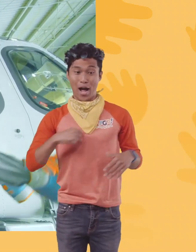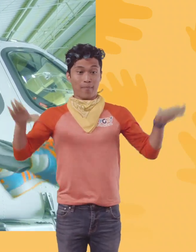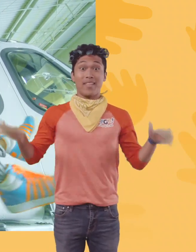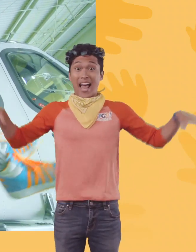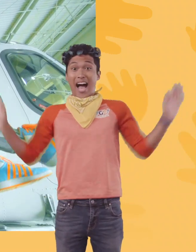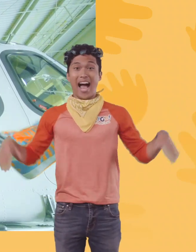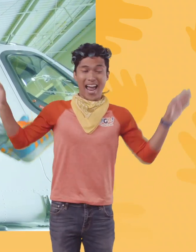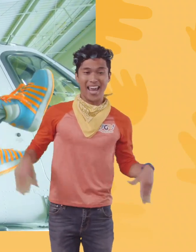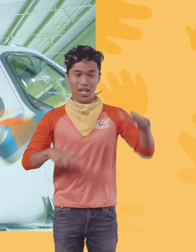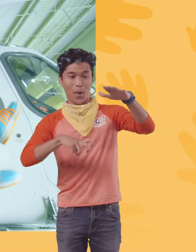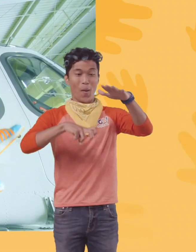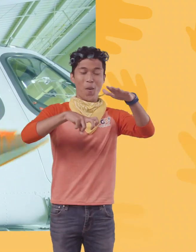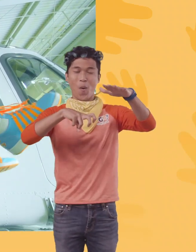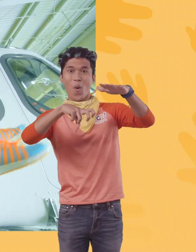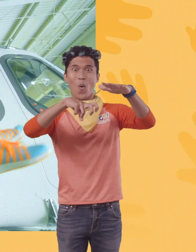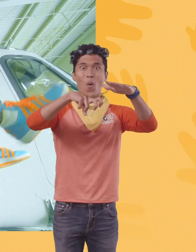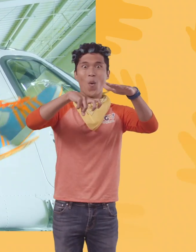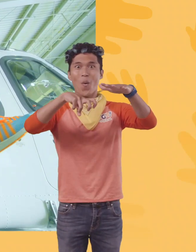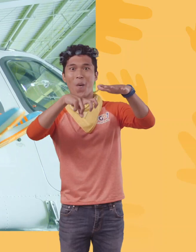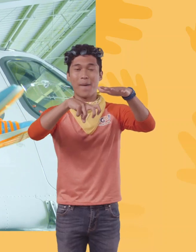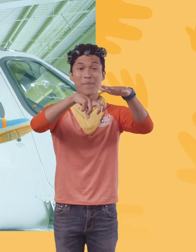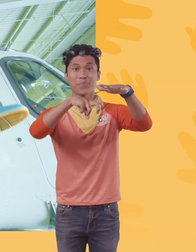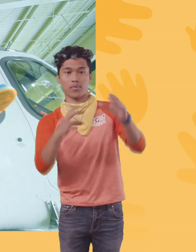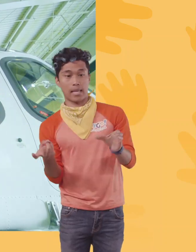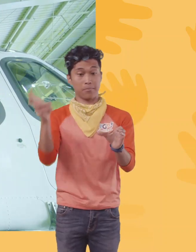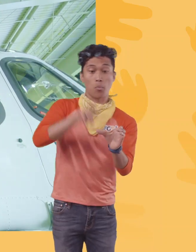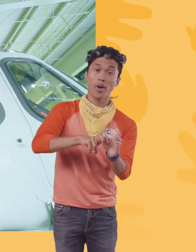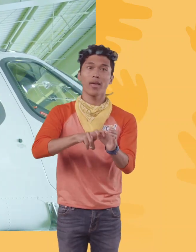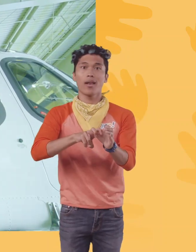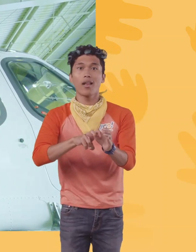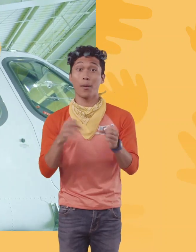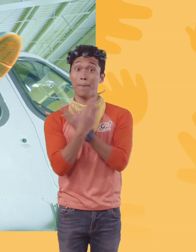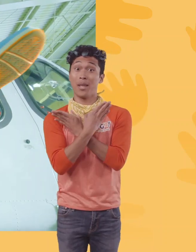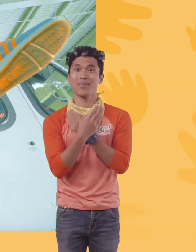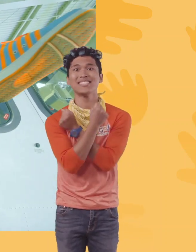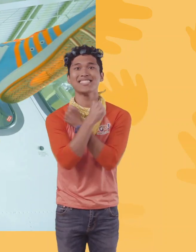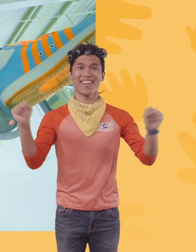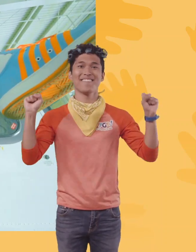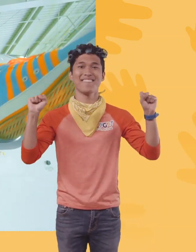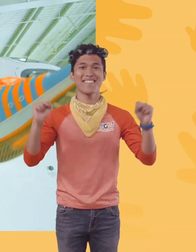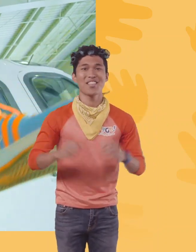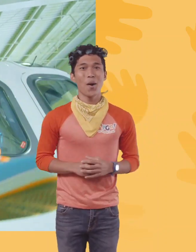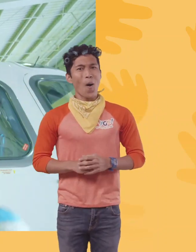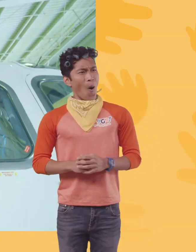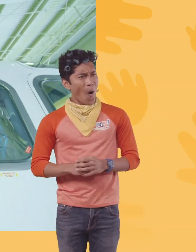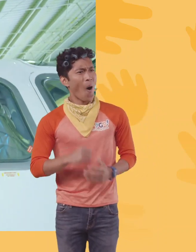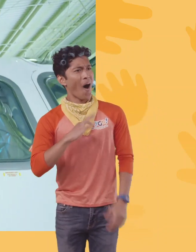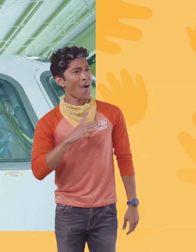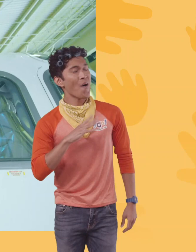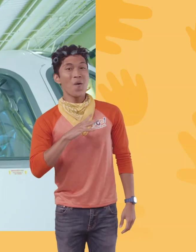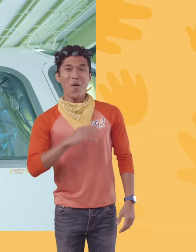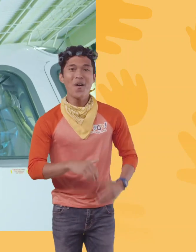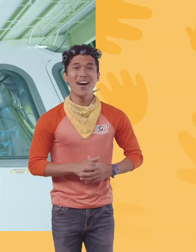I'm flying! We'll bring you all the way up to the helicopter. Okay. We'll bring you in, and then Blippi will be safe. Oh, cool. Fly